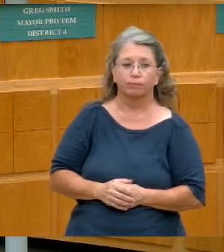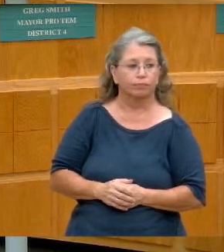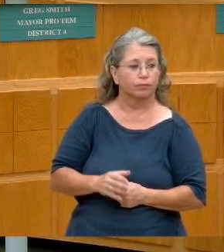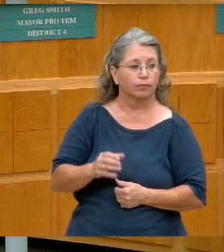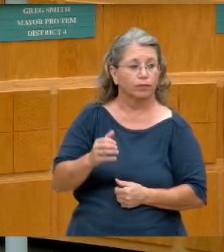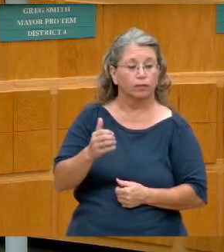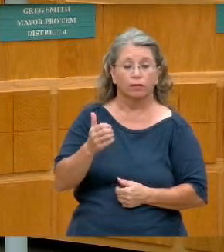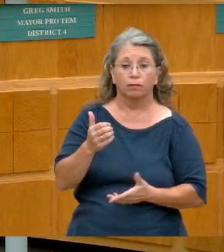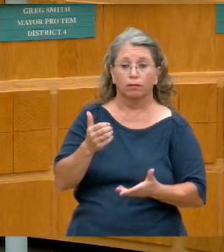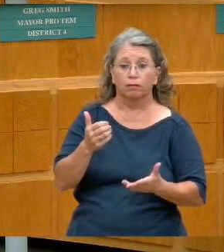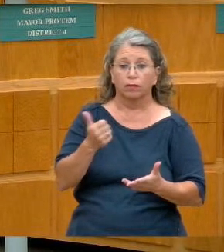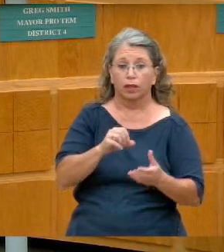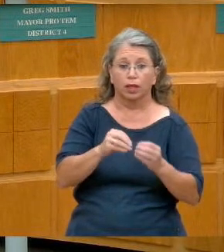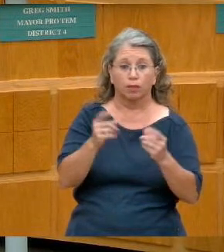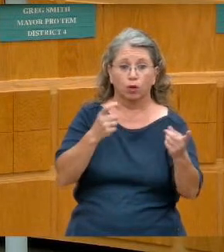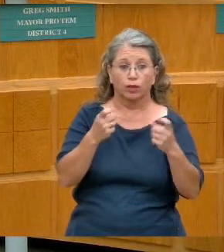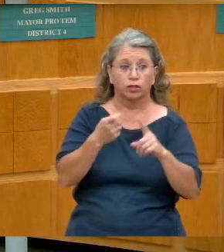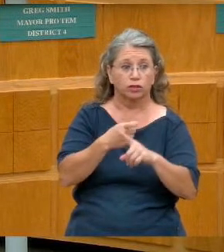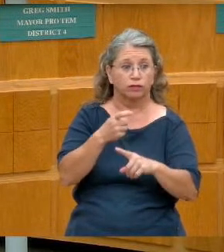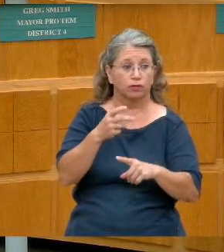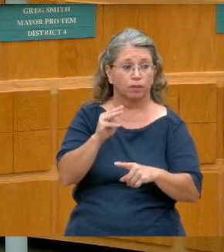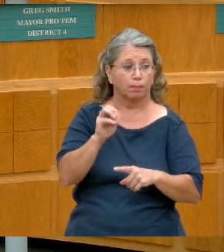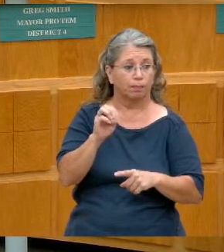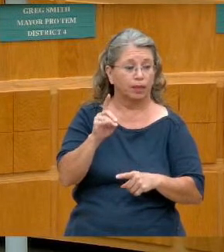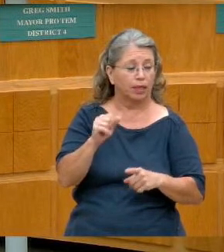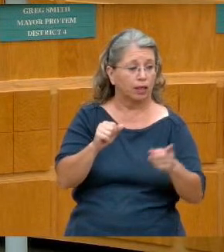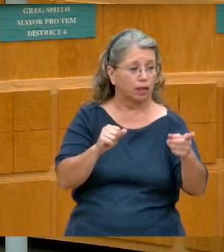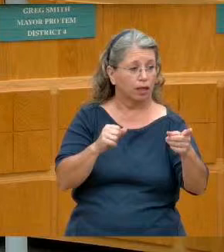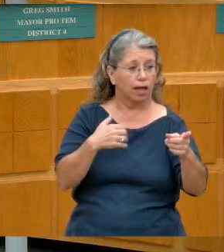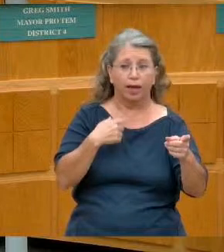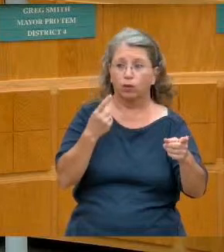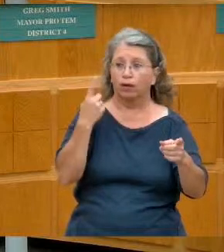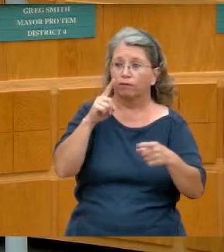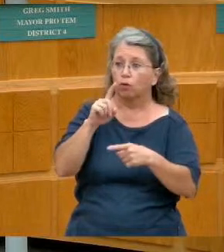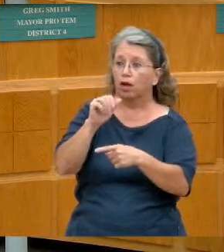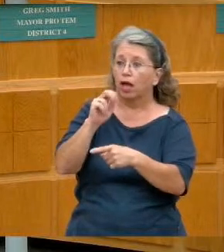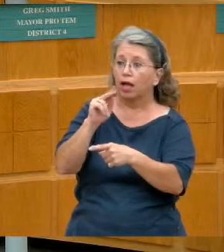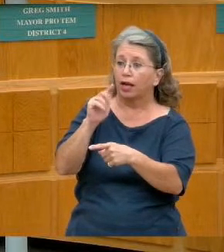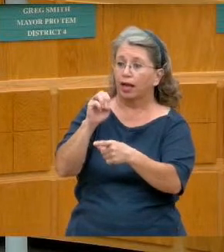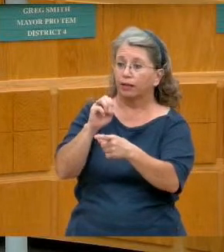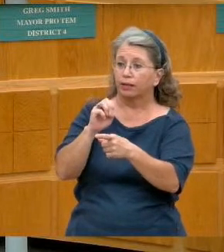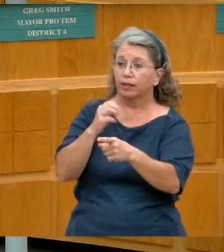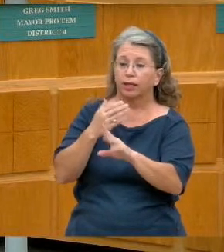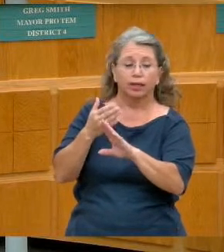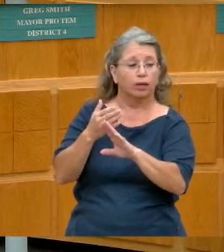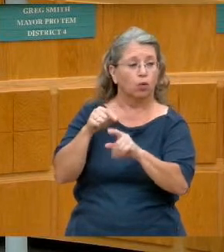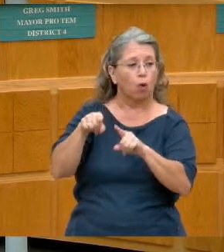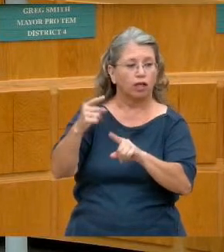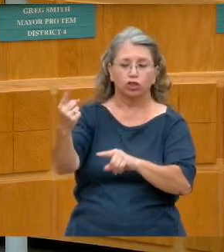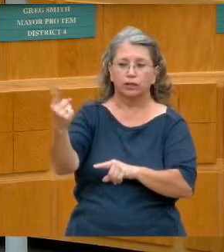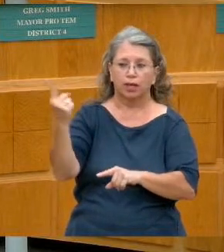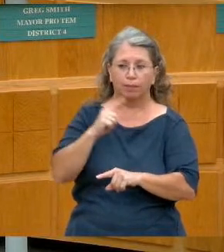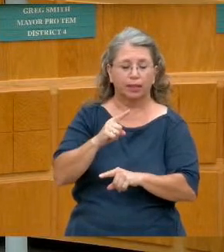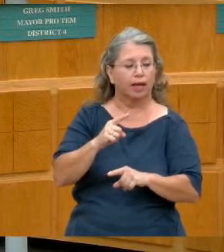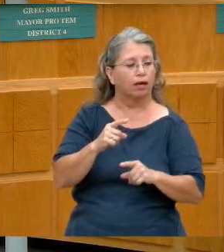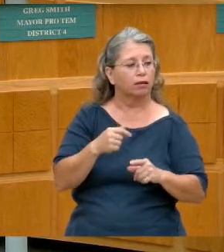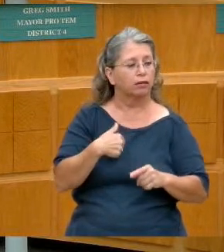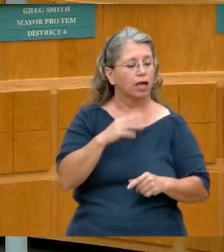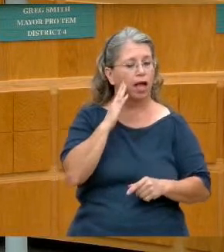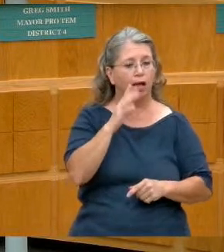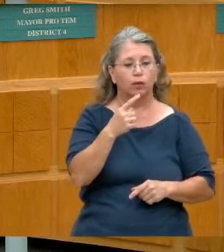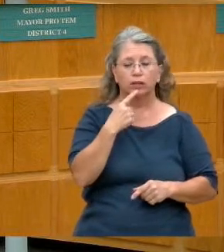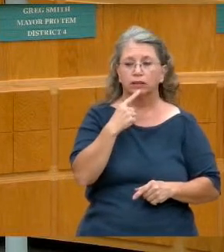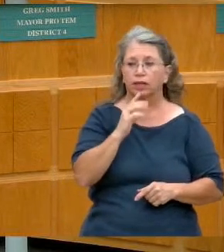Okay, do we have any other questions in the media? I did have one for Annette. Sure. Okay, and before she comes down,